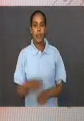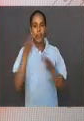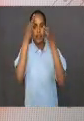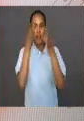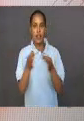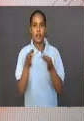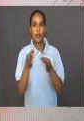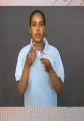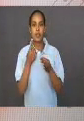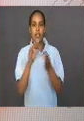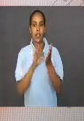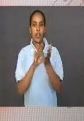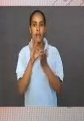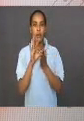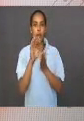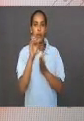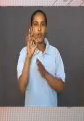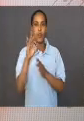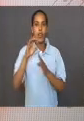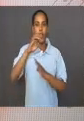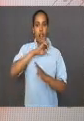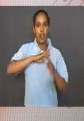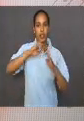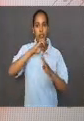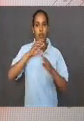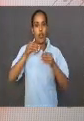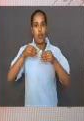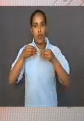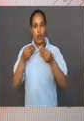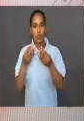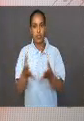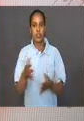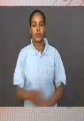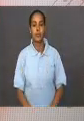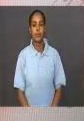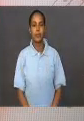determine the number of electrons lost.